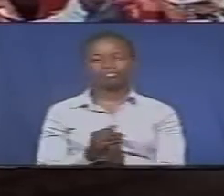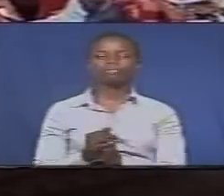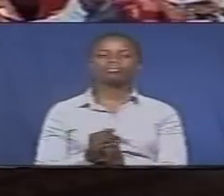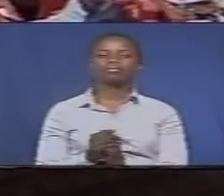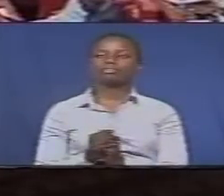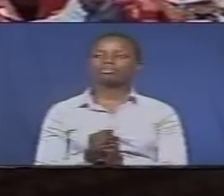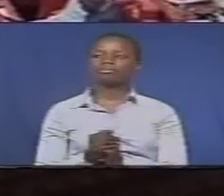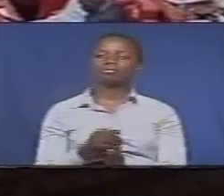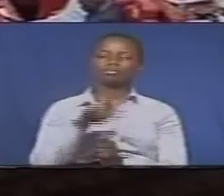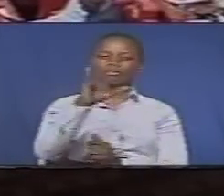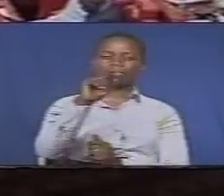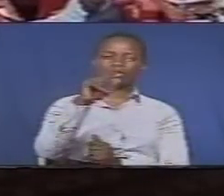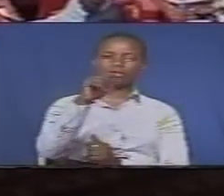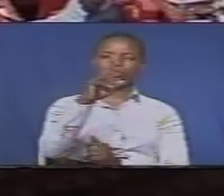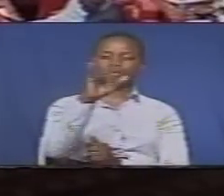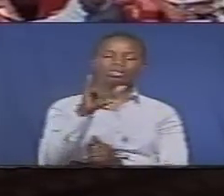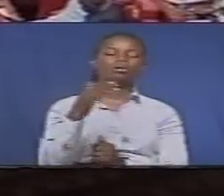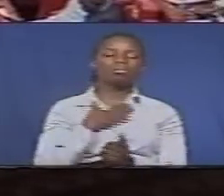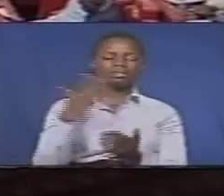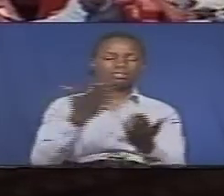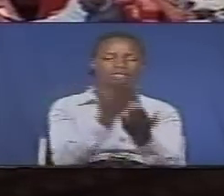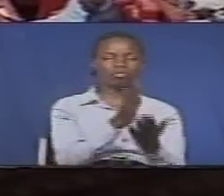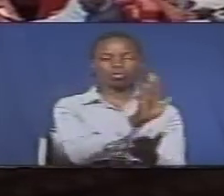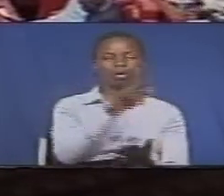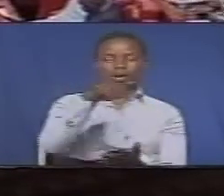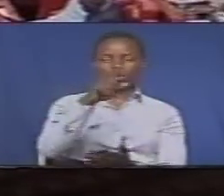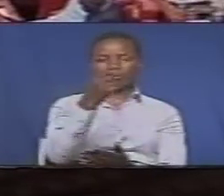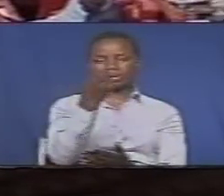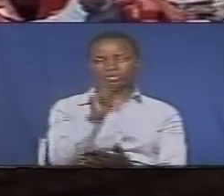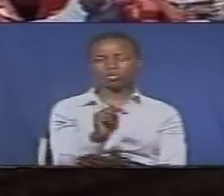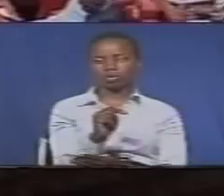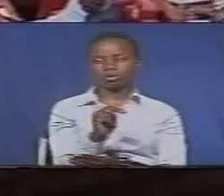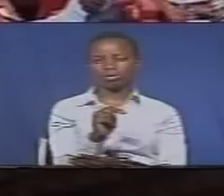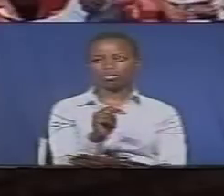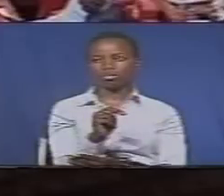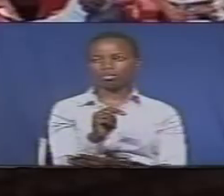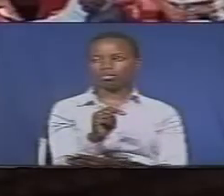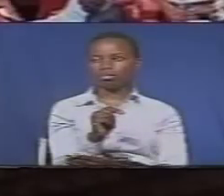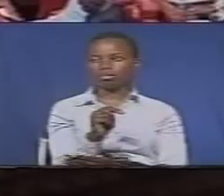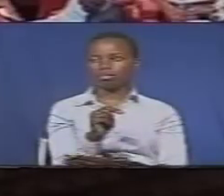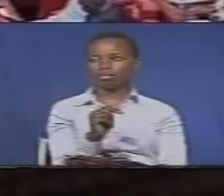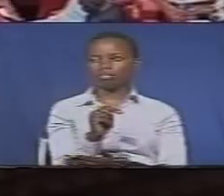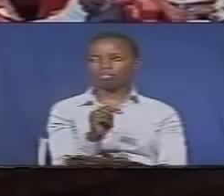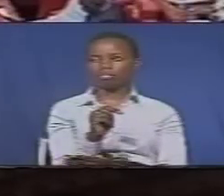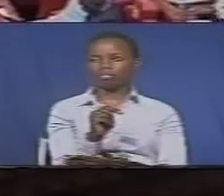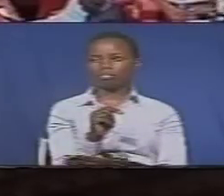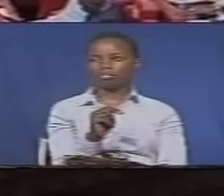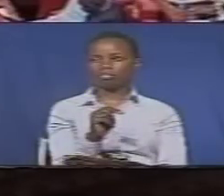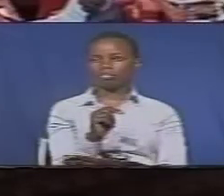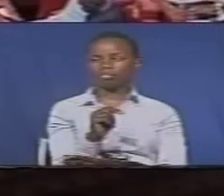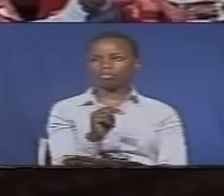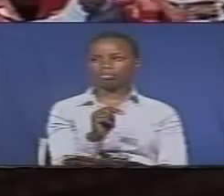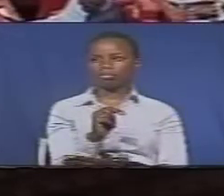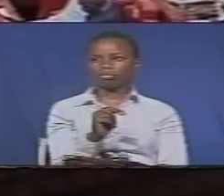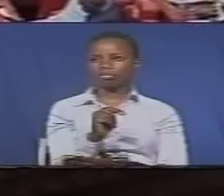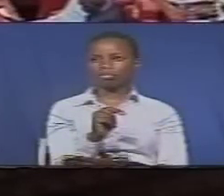coalition advocated for its rejection, claiming it failed to meet the constitutional requirement of regional balance, having 8 out of 16 nominees coming